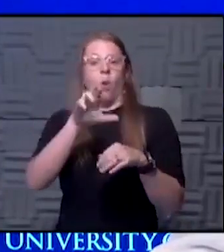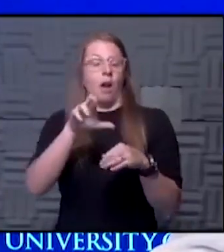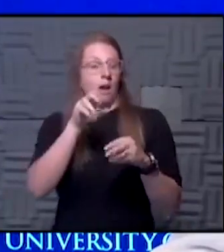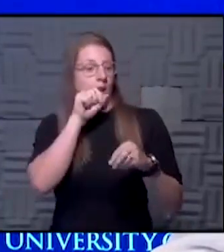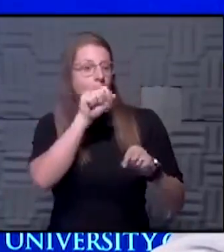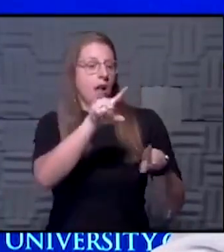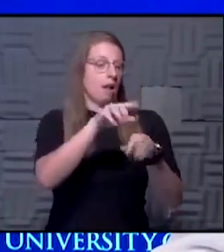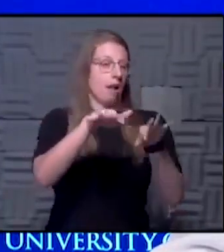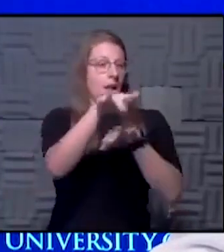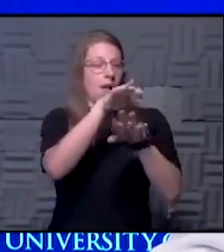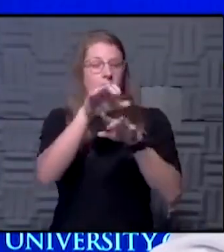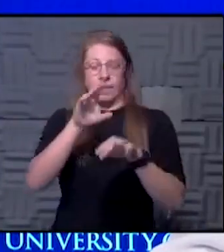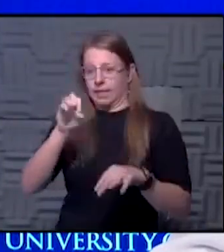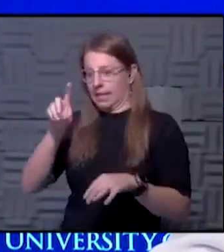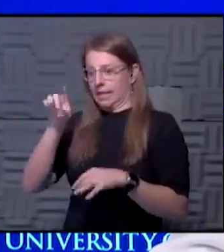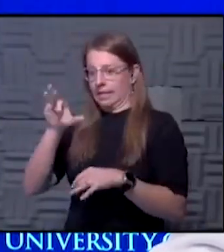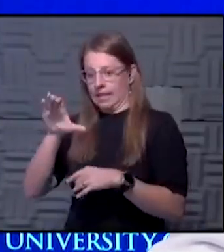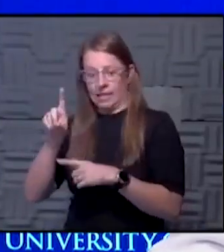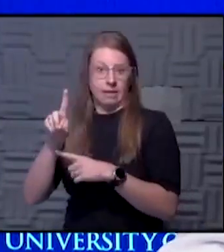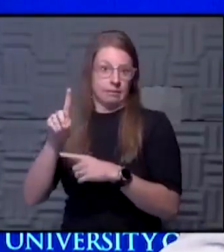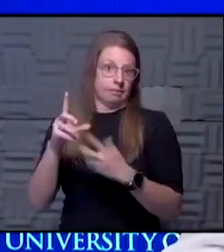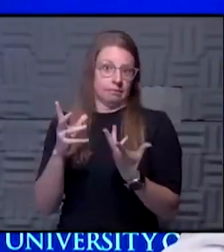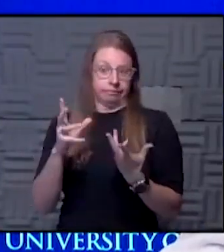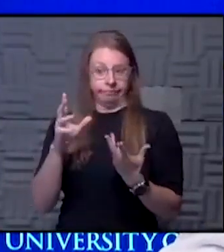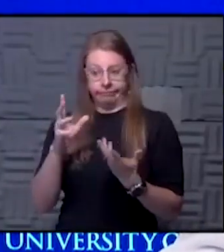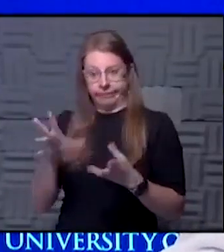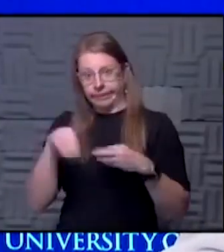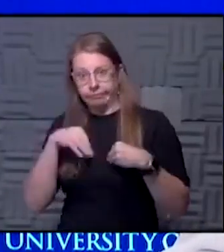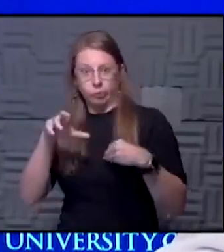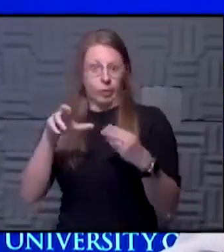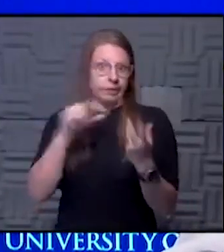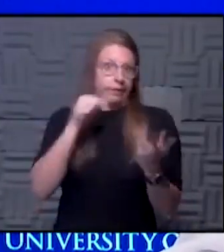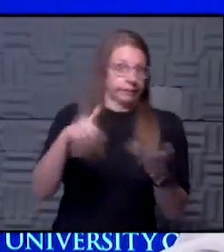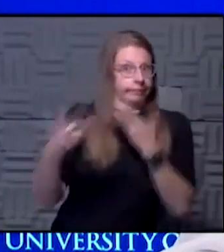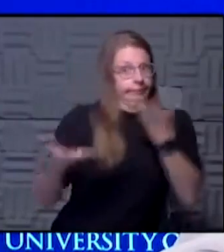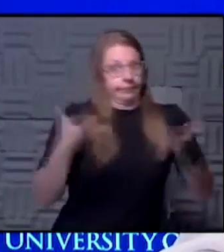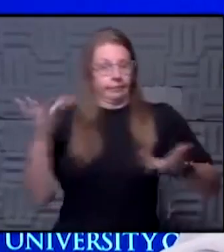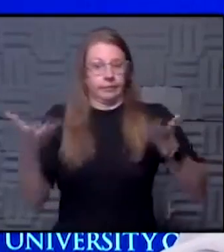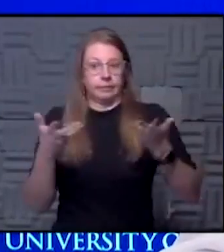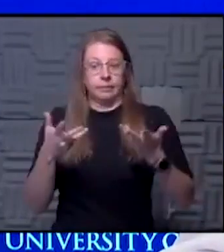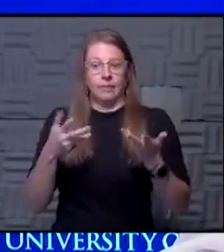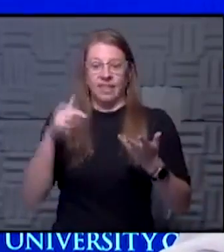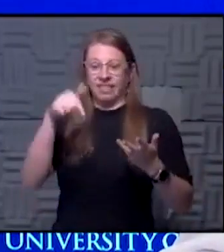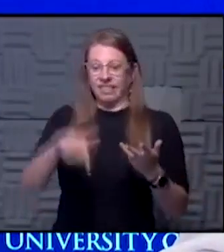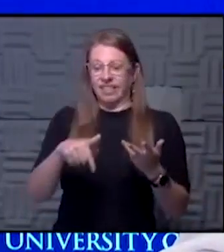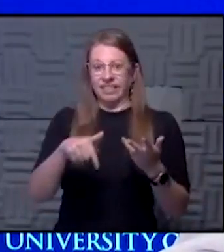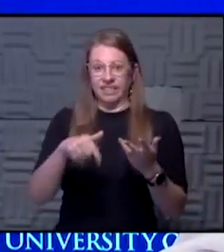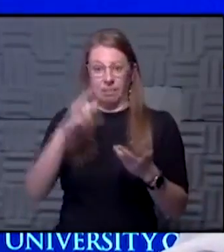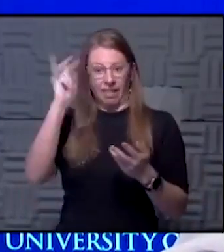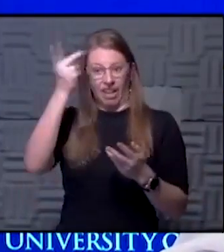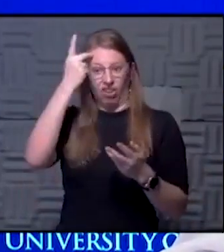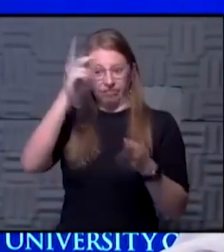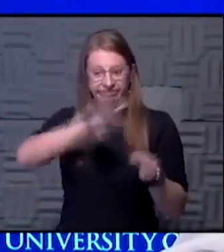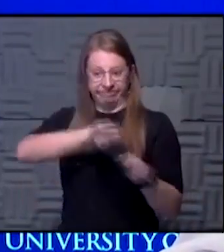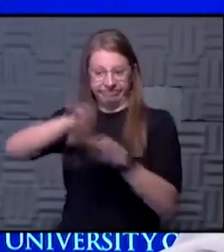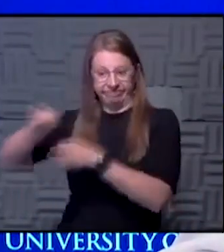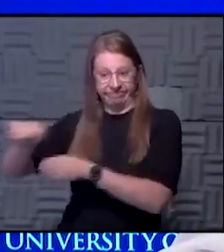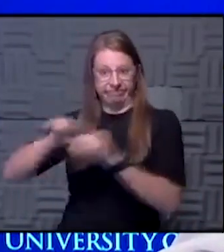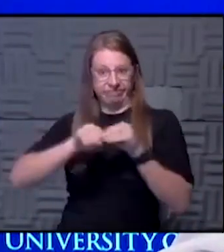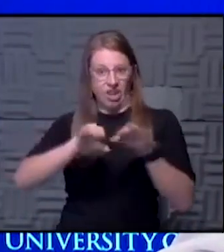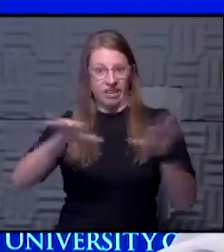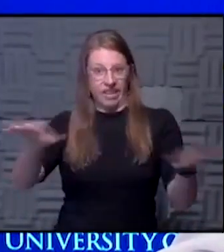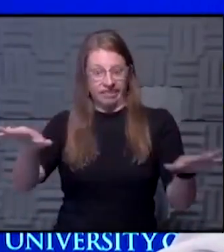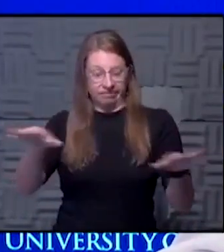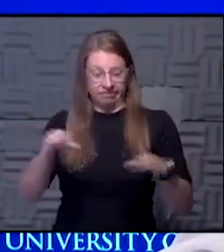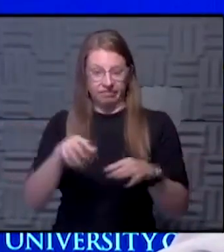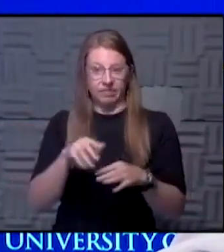aerosolized, not aerosolized, CDC up, CDC down, who knows? Here's what I'm going to tell you. This is an apolitical broadcast. We're just going to tell you the